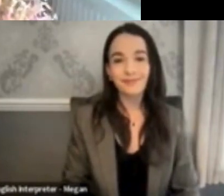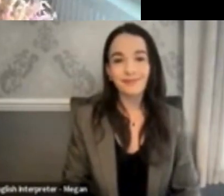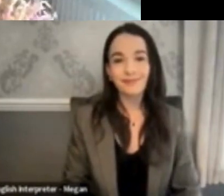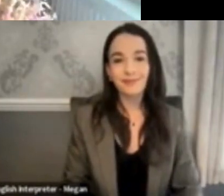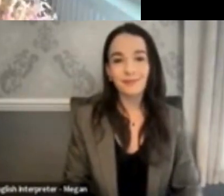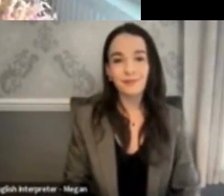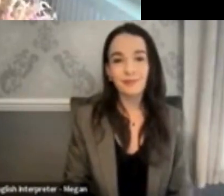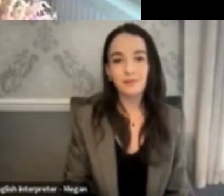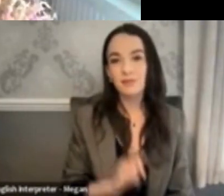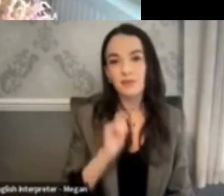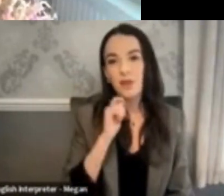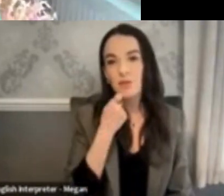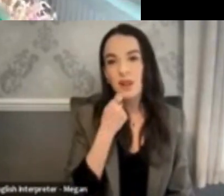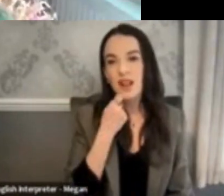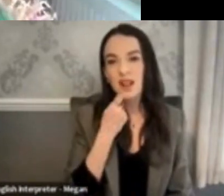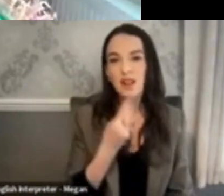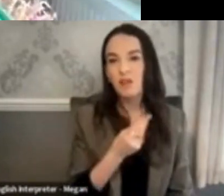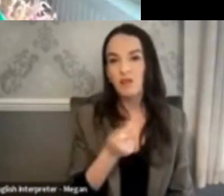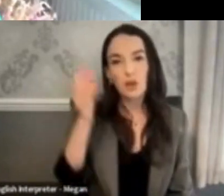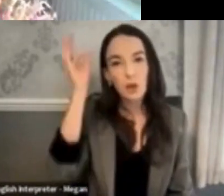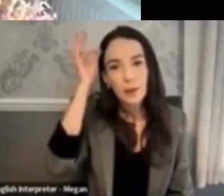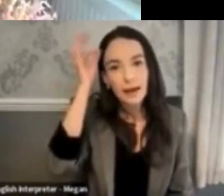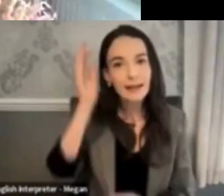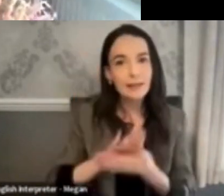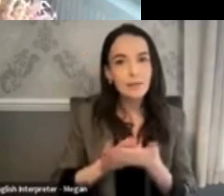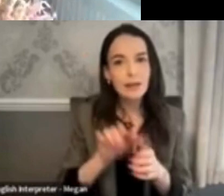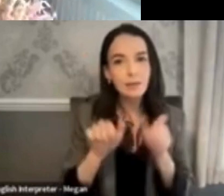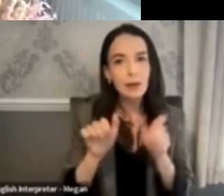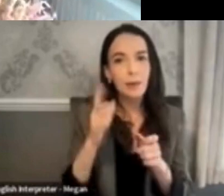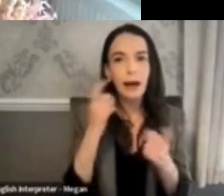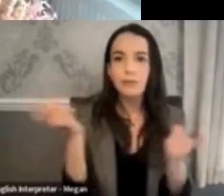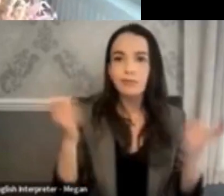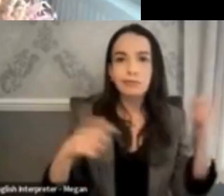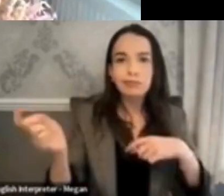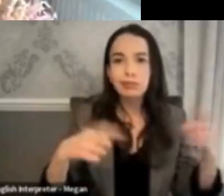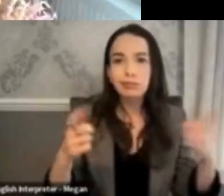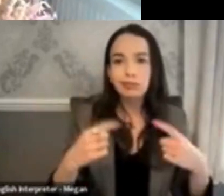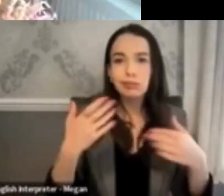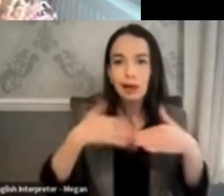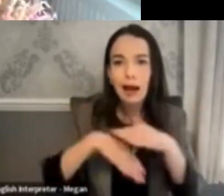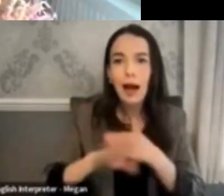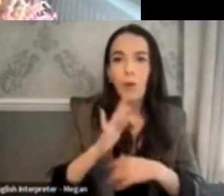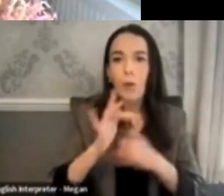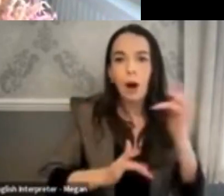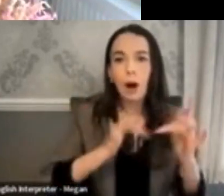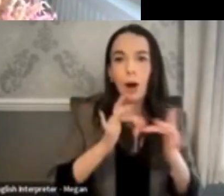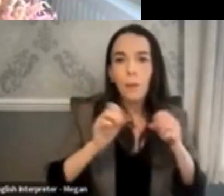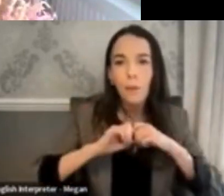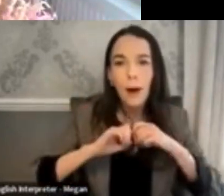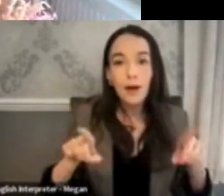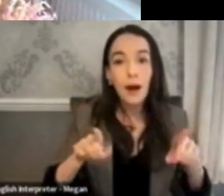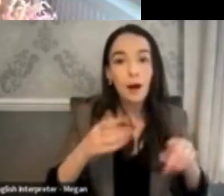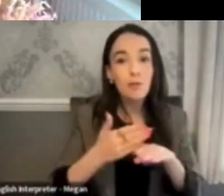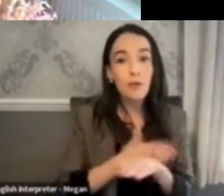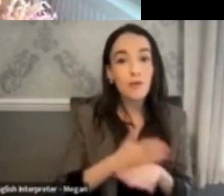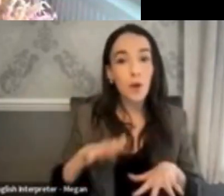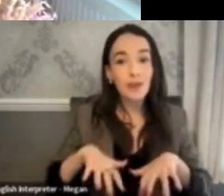I'll just give it a minute to let everybody enter the webinar before we get started.